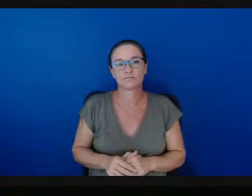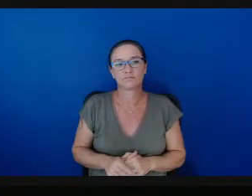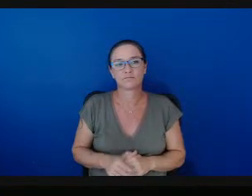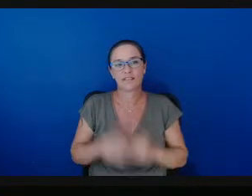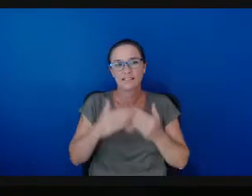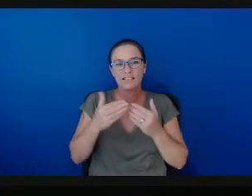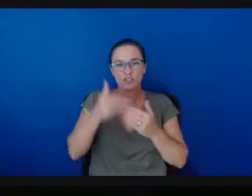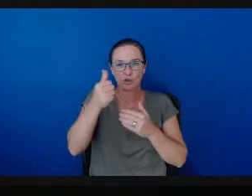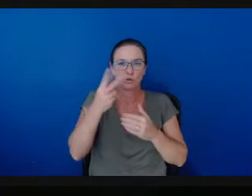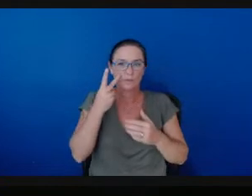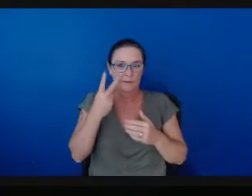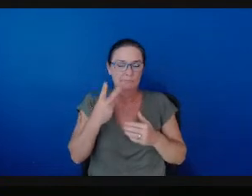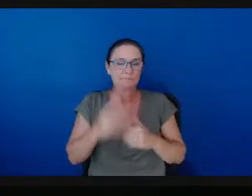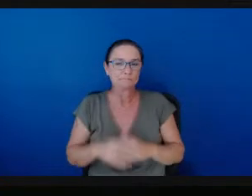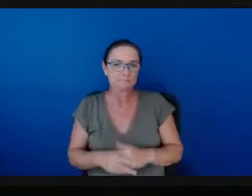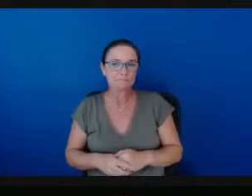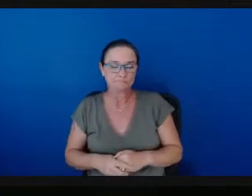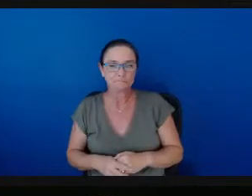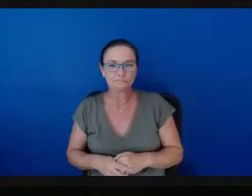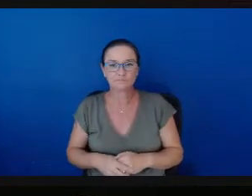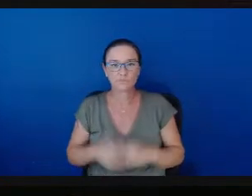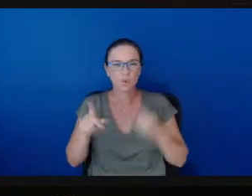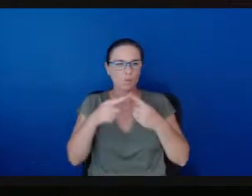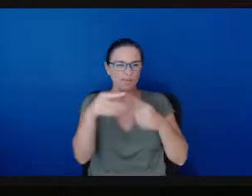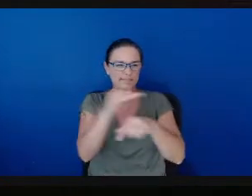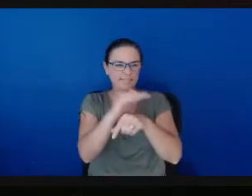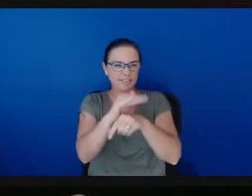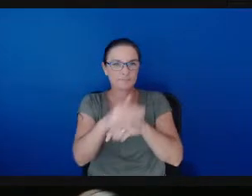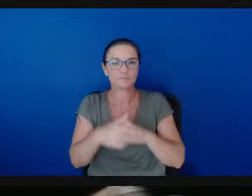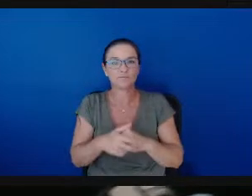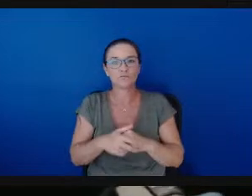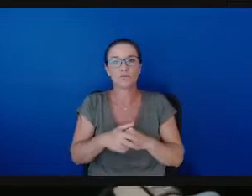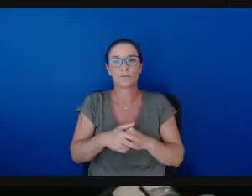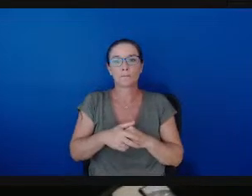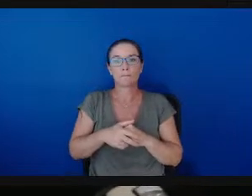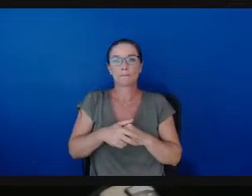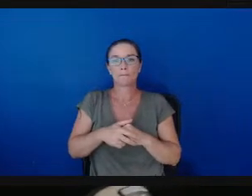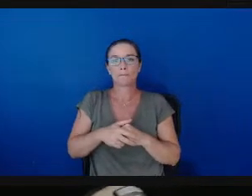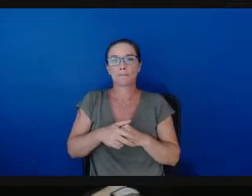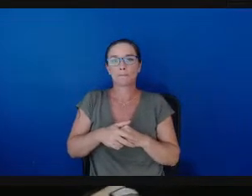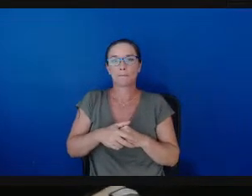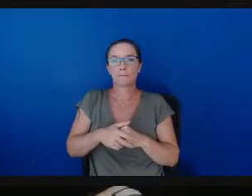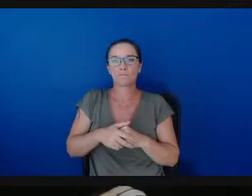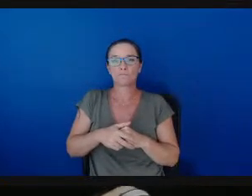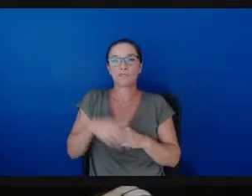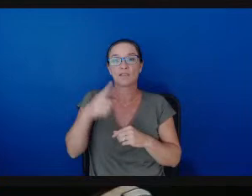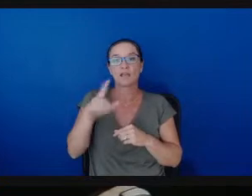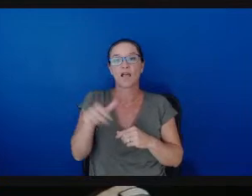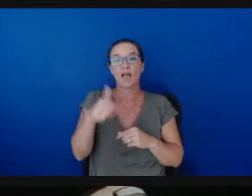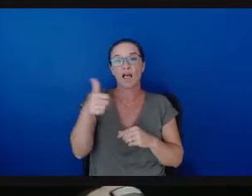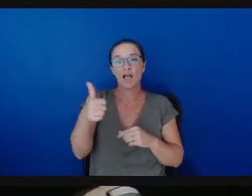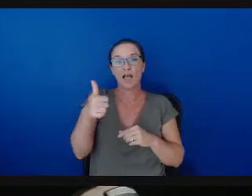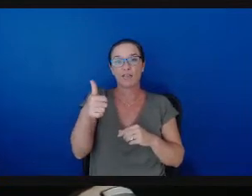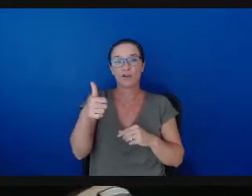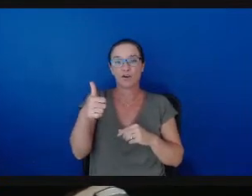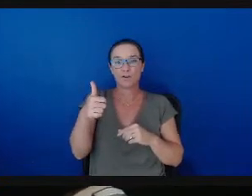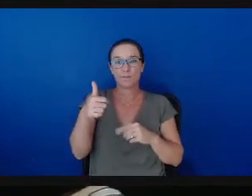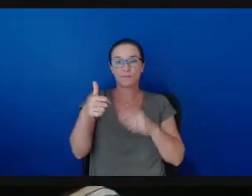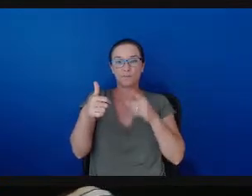see. Okay, so that's that one sampling video. I'm sorry, image. Another one here on the